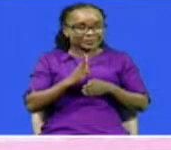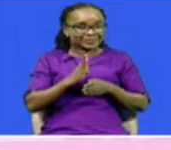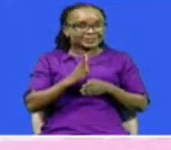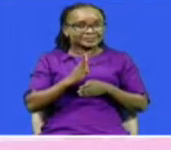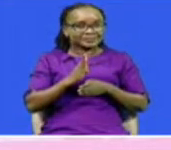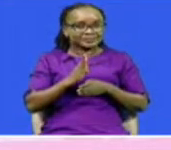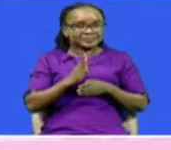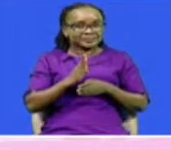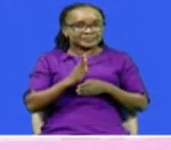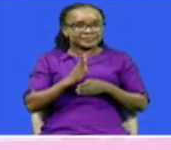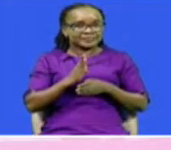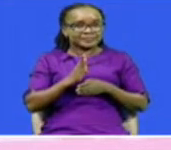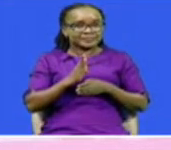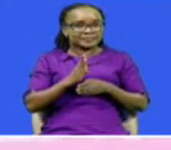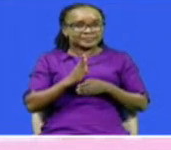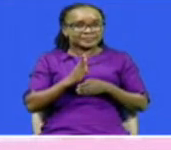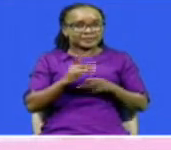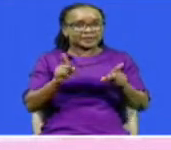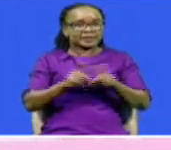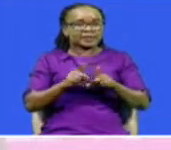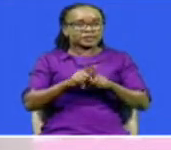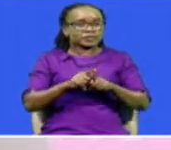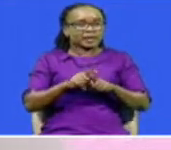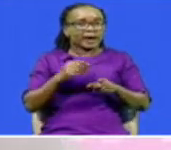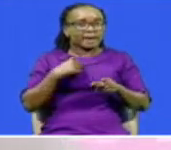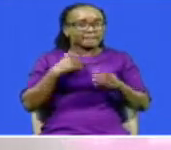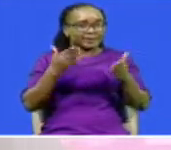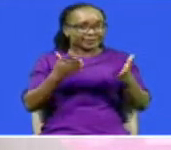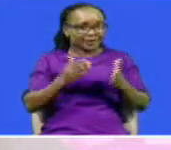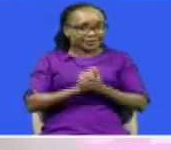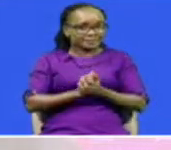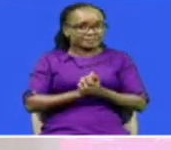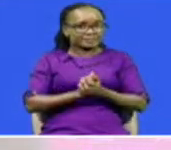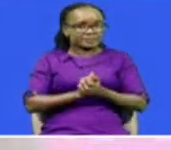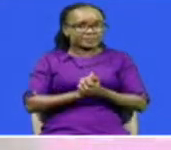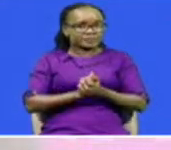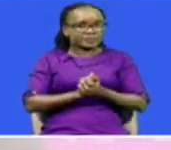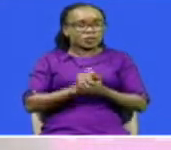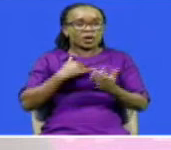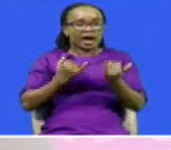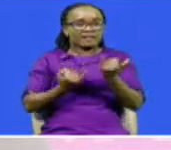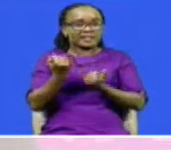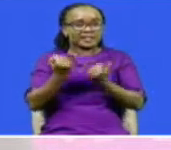and how could it be possible? The goal to go now is Hato.